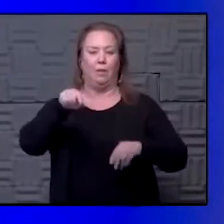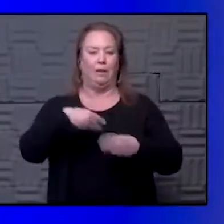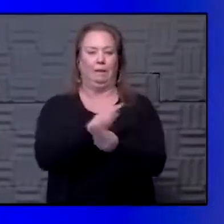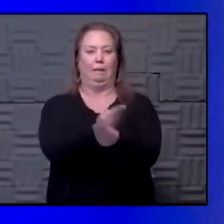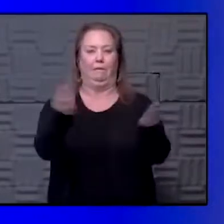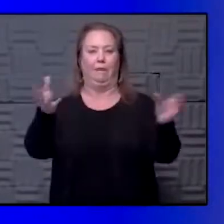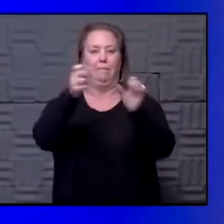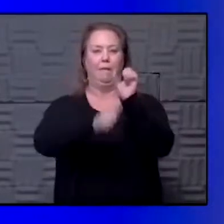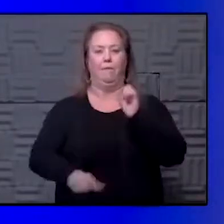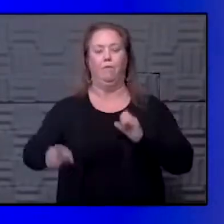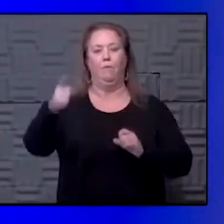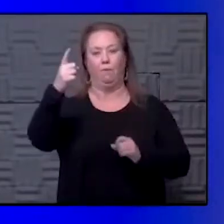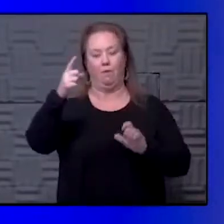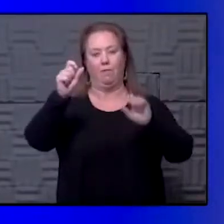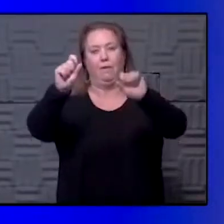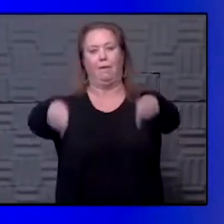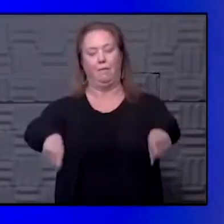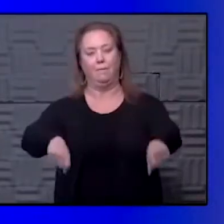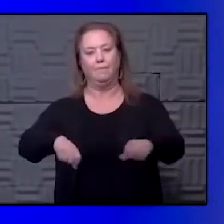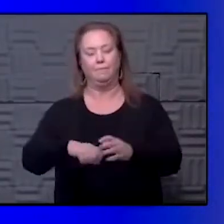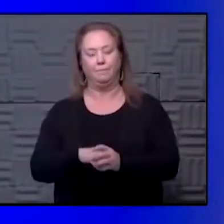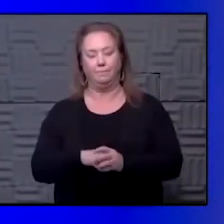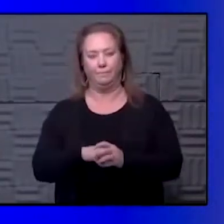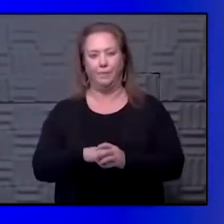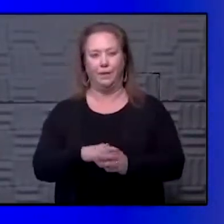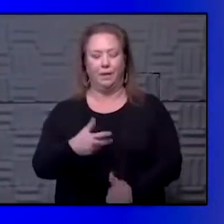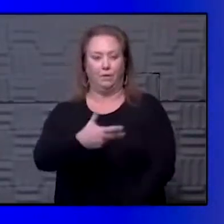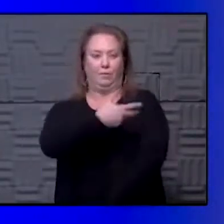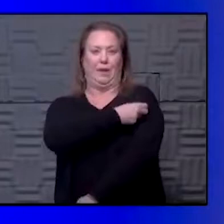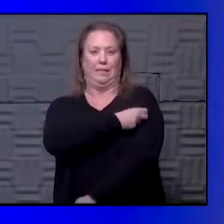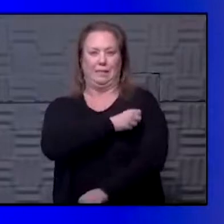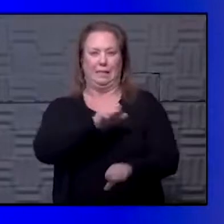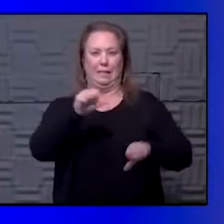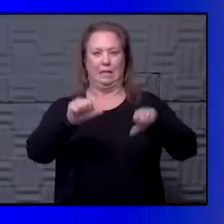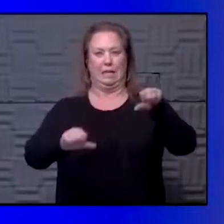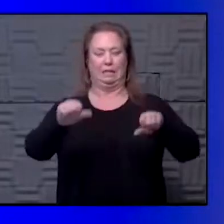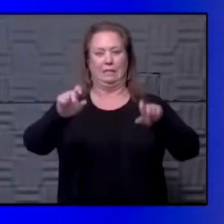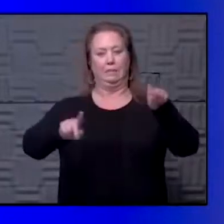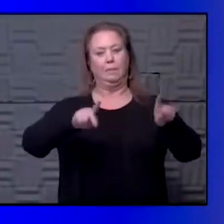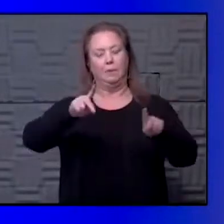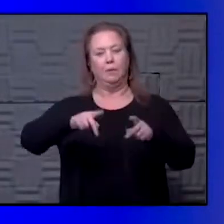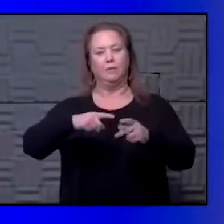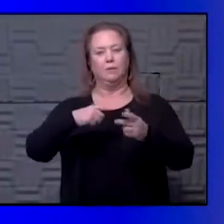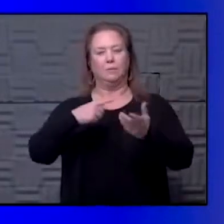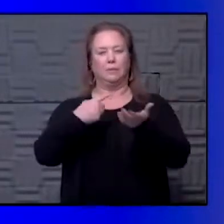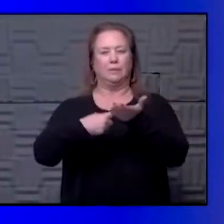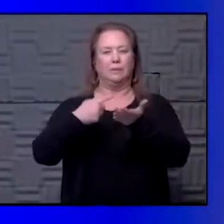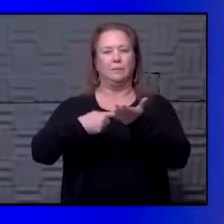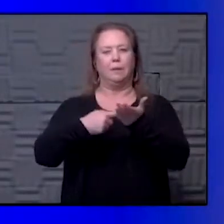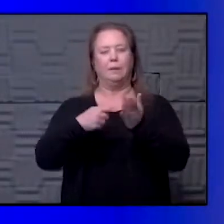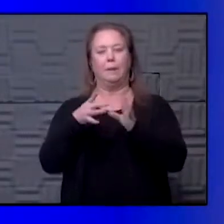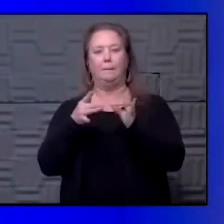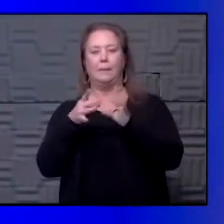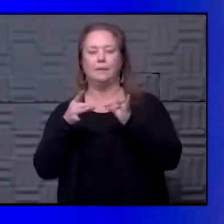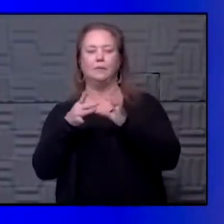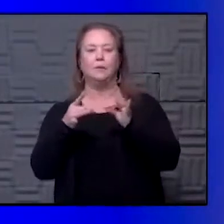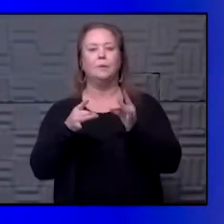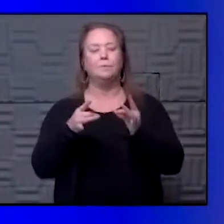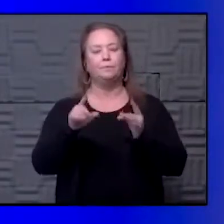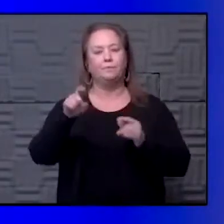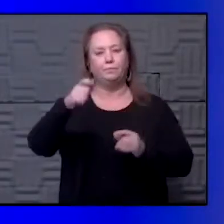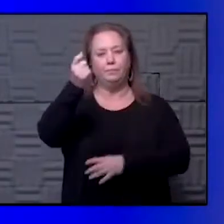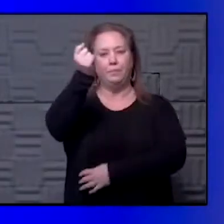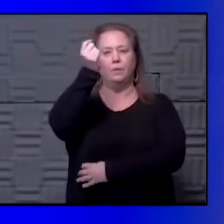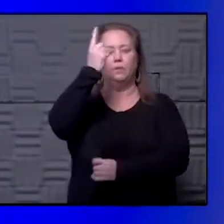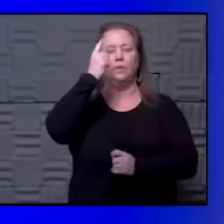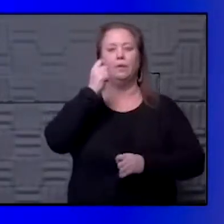everybody that can get the vaccine. And even those vaccine hesitant people, there's been some talk about the messaging is different. What we have to understand